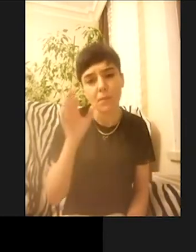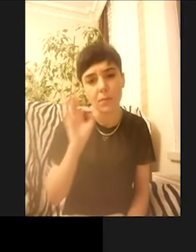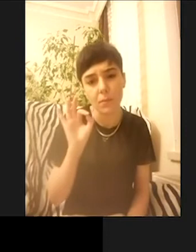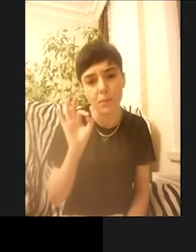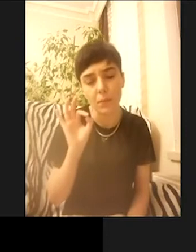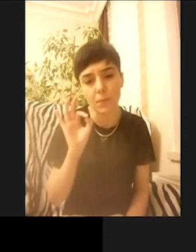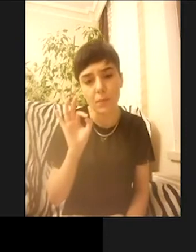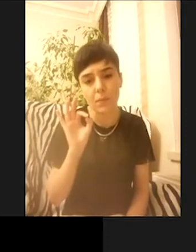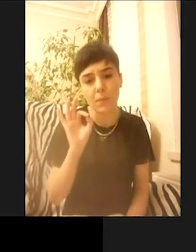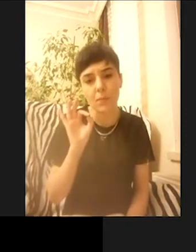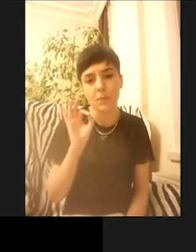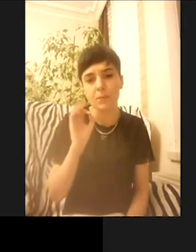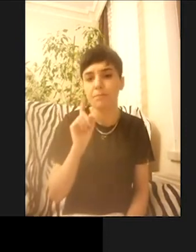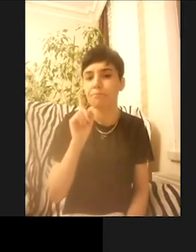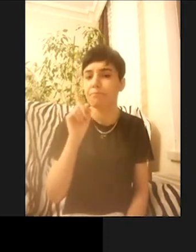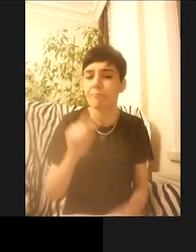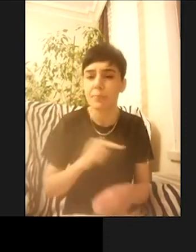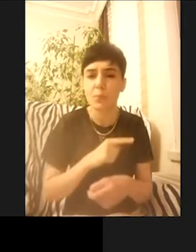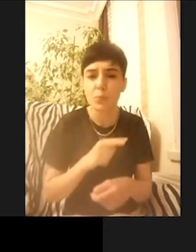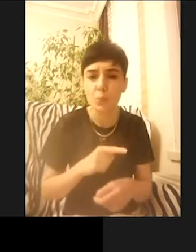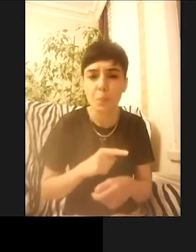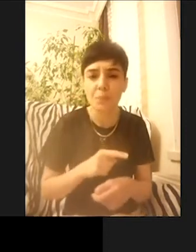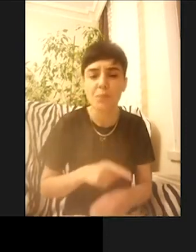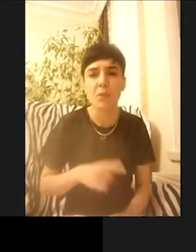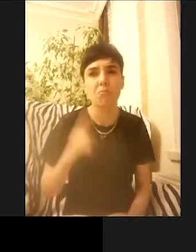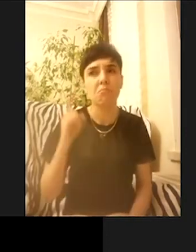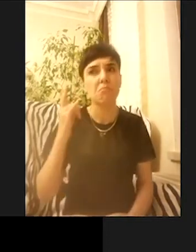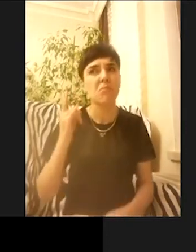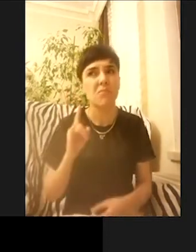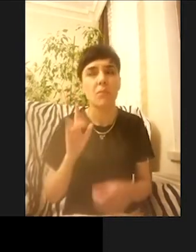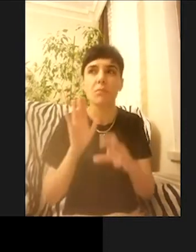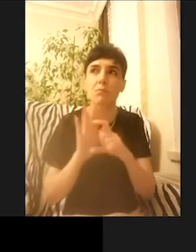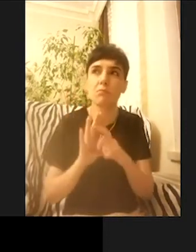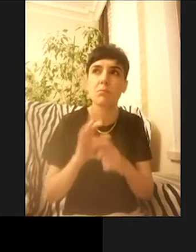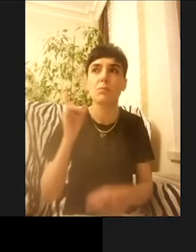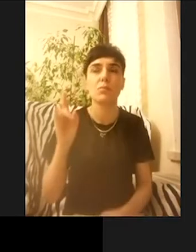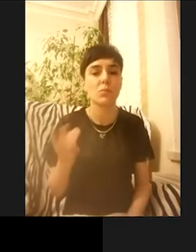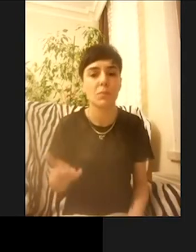sexuality in actually Turkish LGBT circles, because